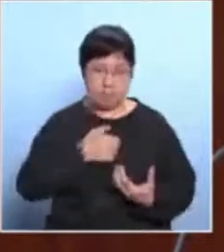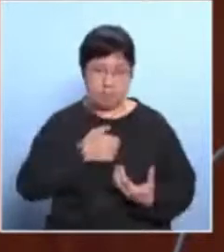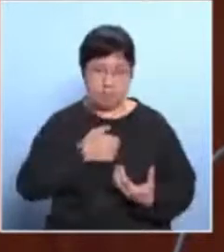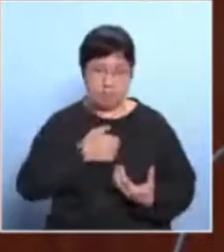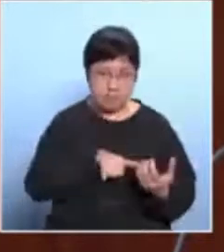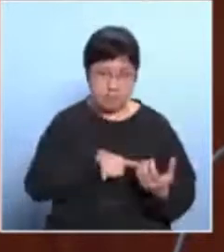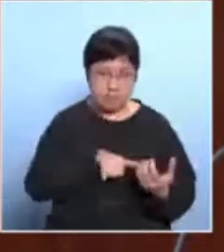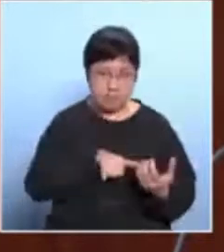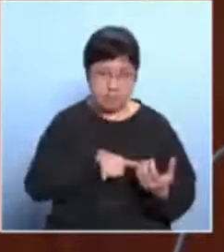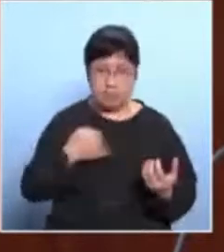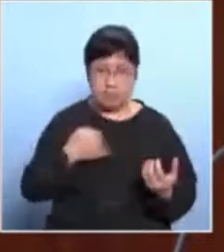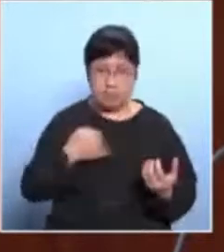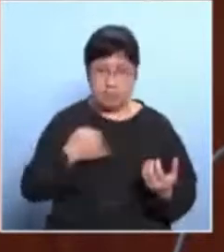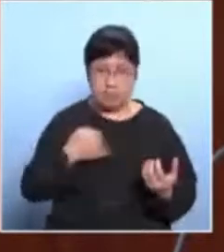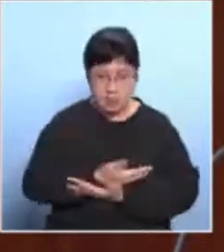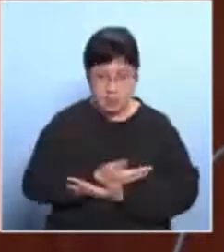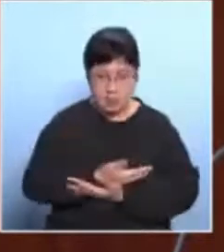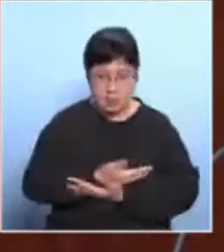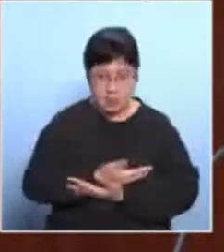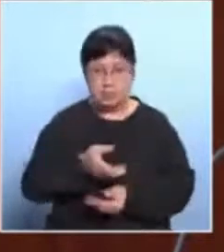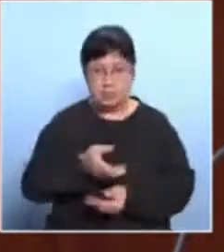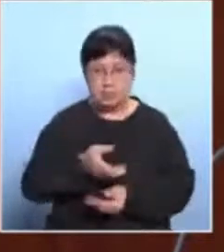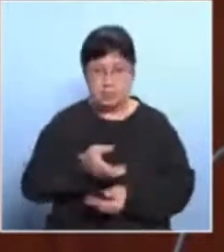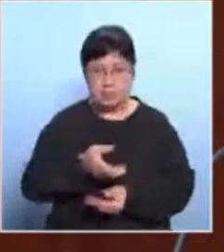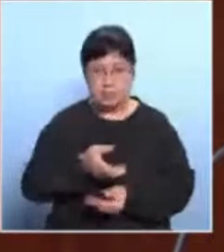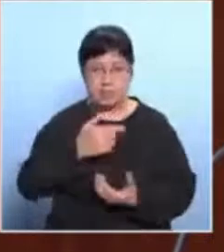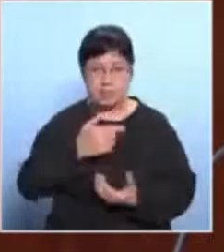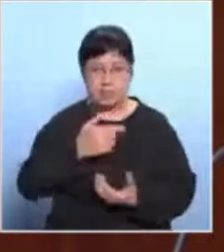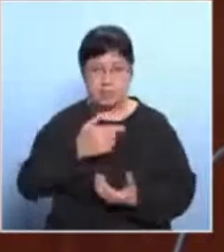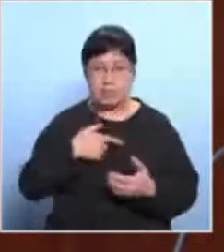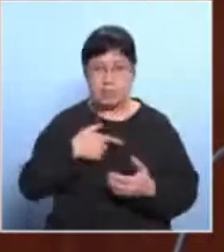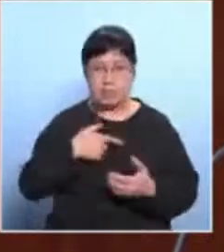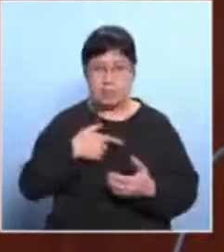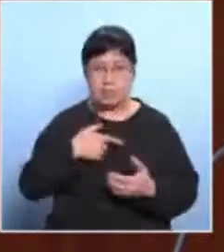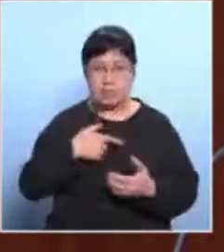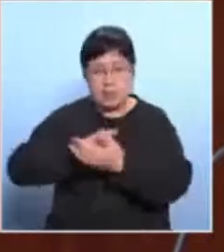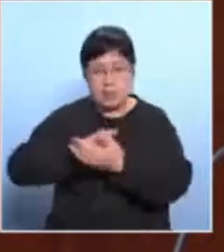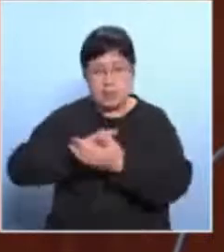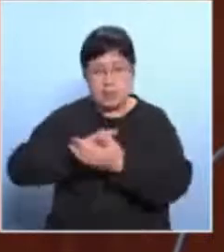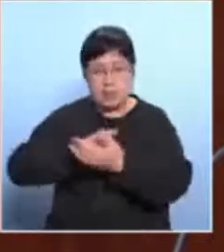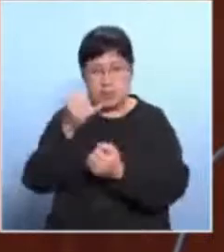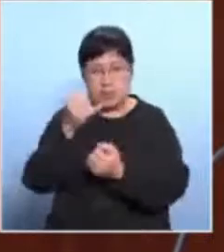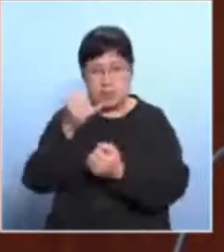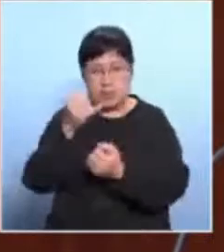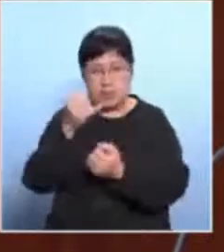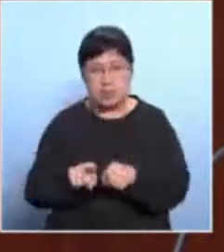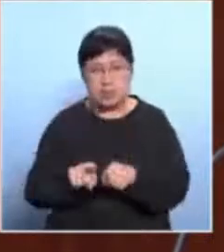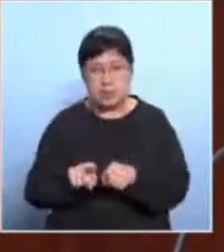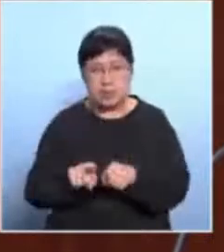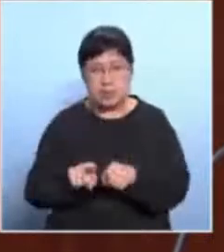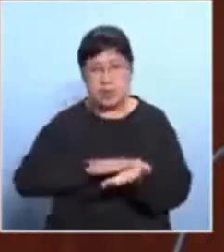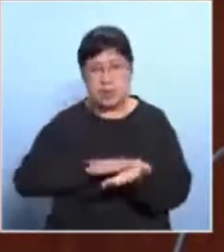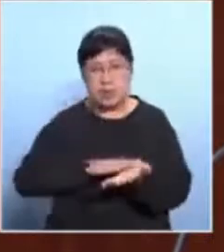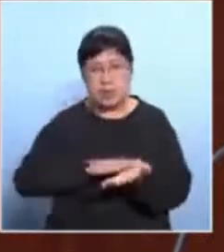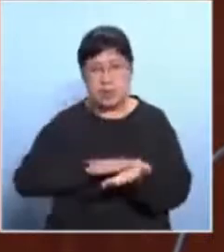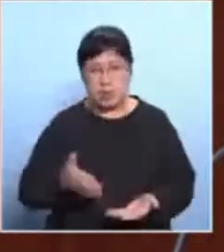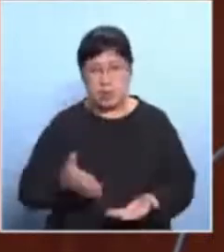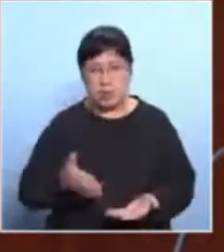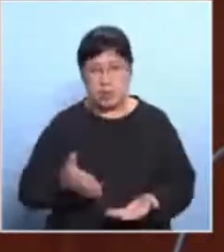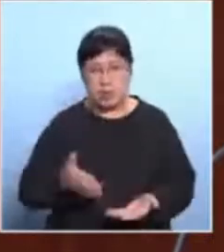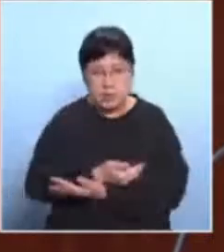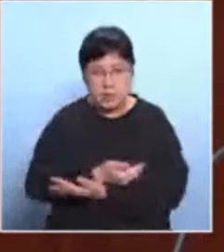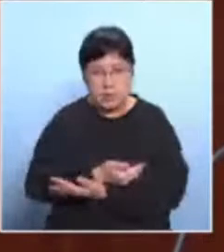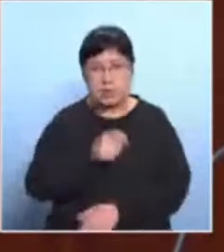their biological mothers, and especially to minimize the chance of serious illness in premature or severely ill